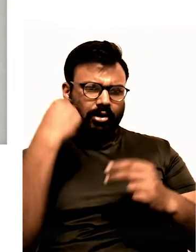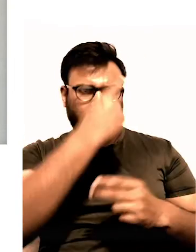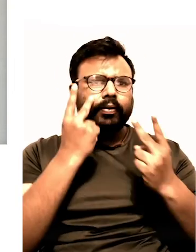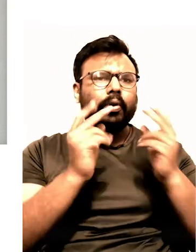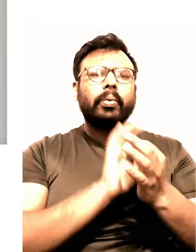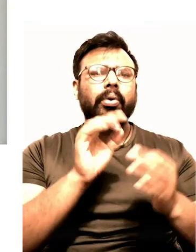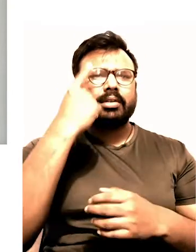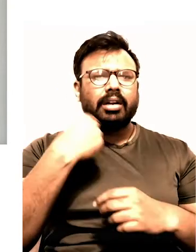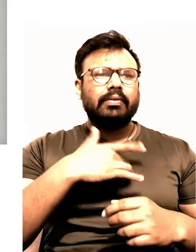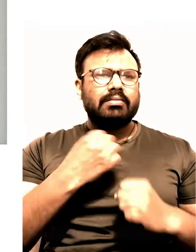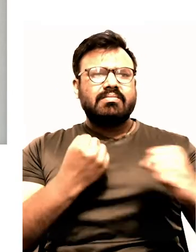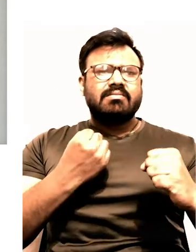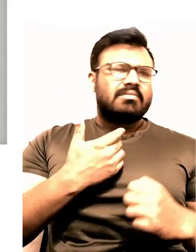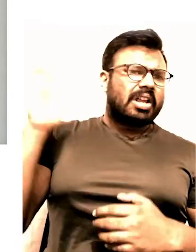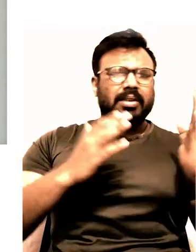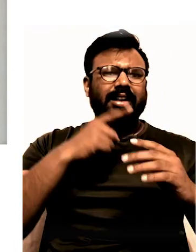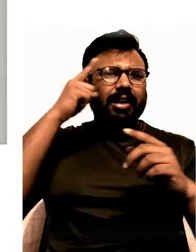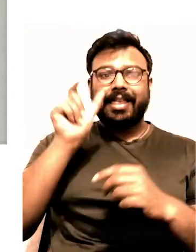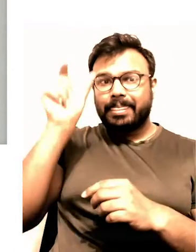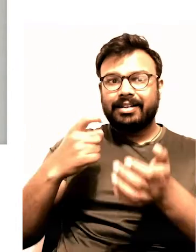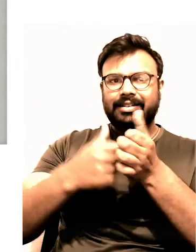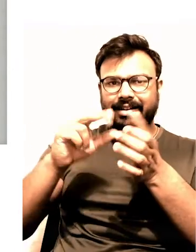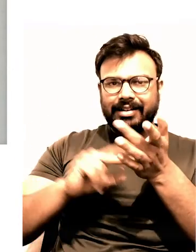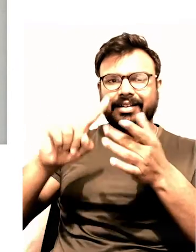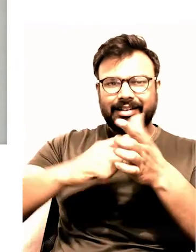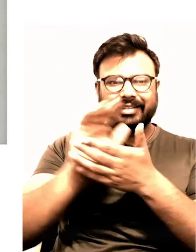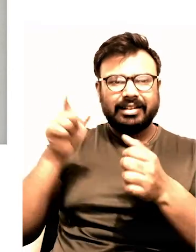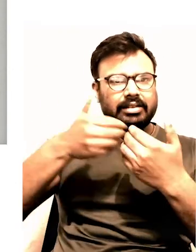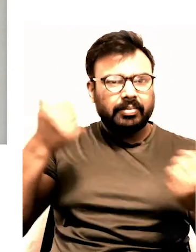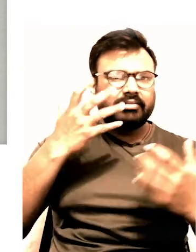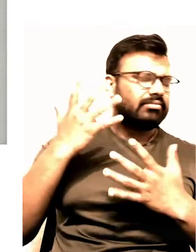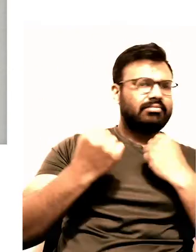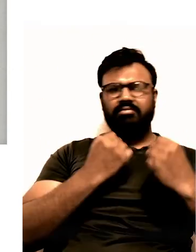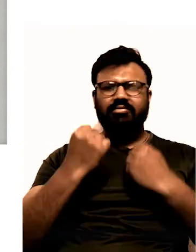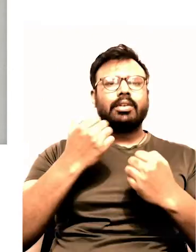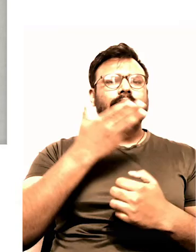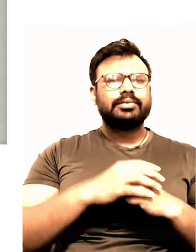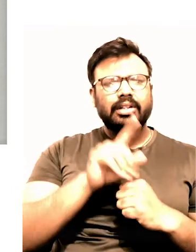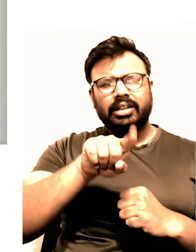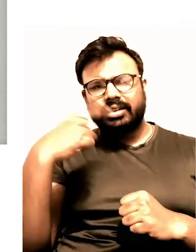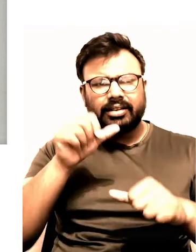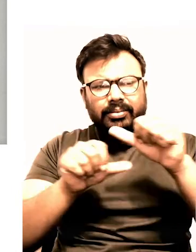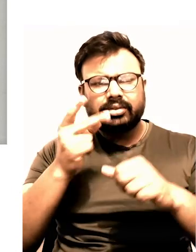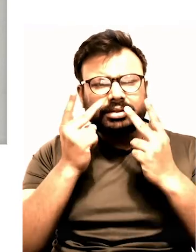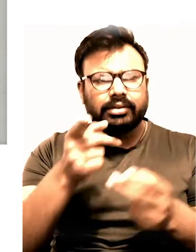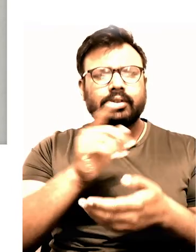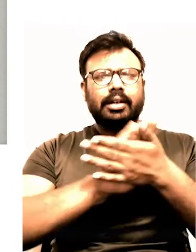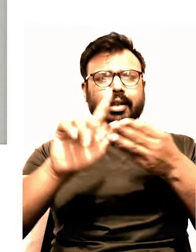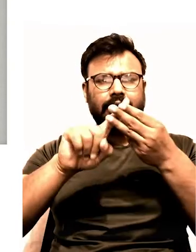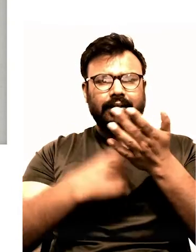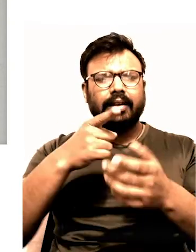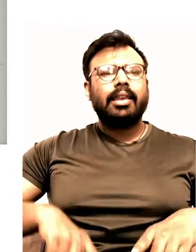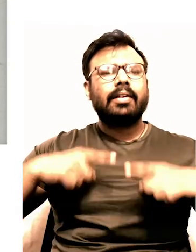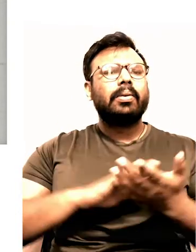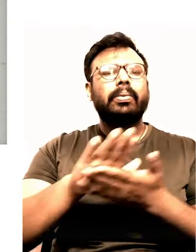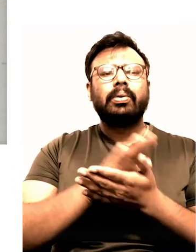who is none other than her own mother. If we look closer at Heer's mother, we notice hints of red pigment,